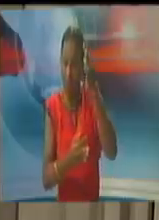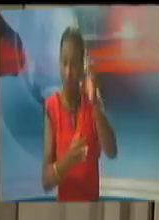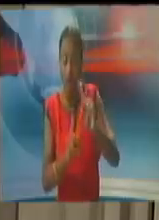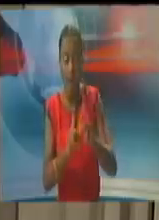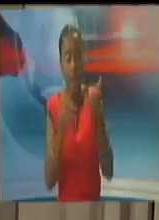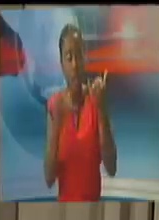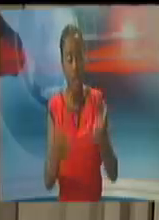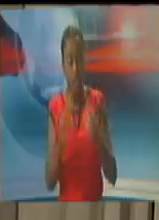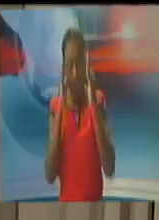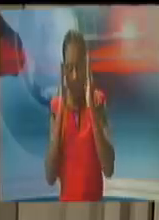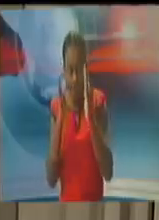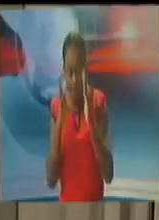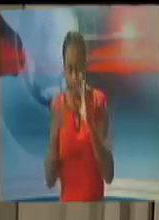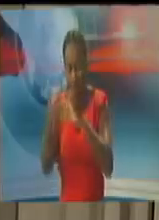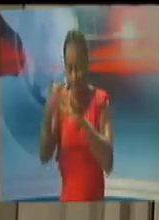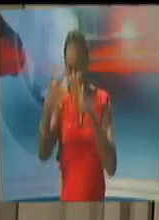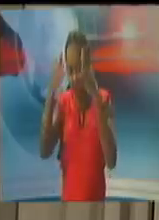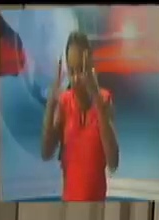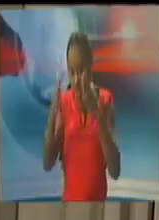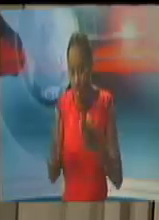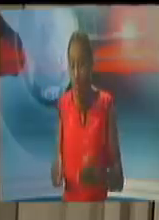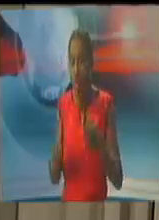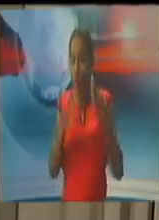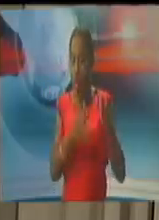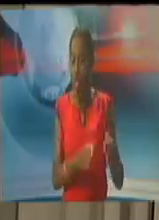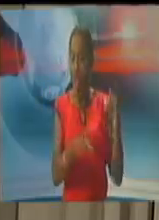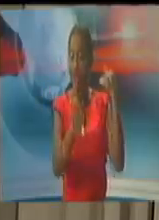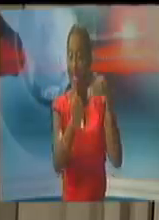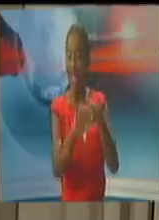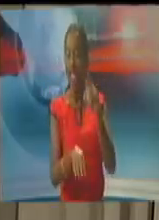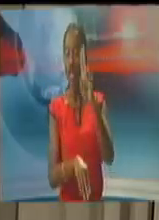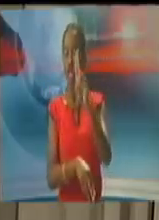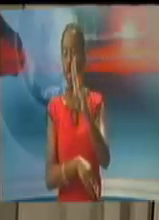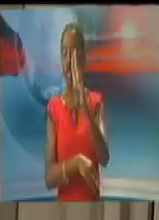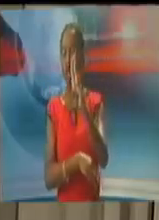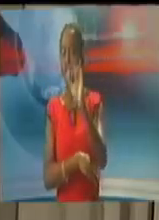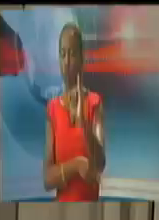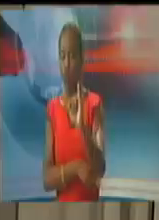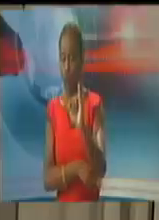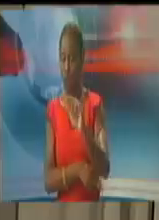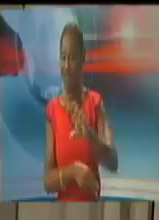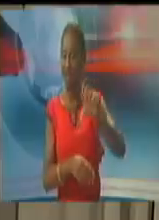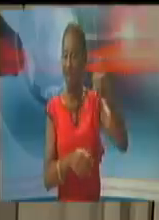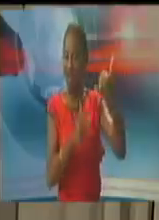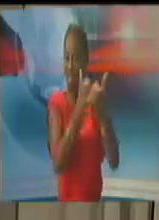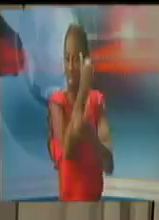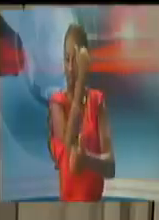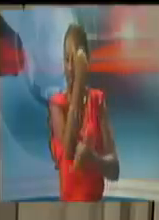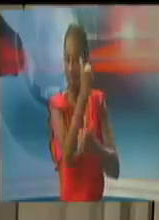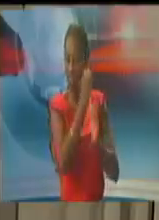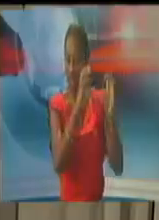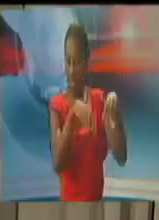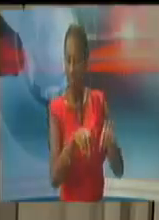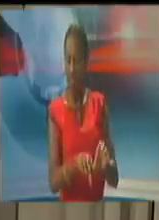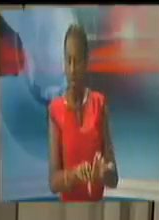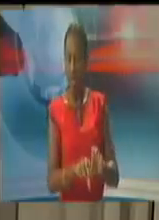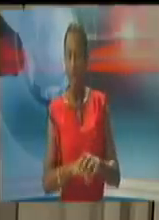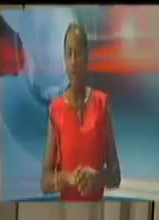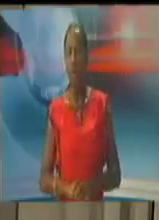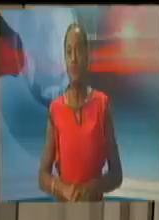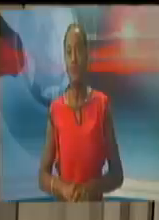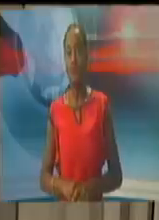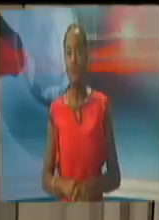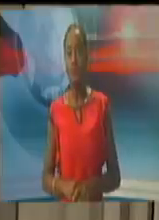the students. And persons are we continue to say, please just shelter in place, do the best you can. We understand it's inconvenient and